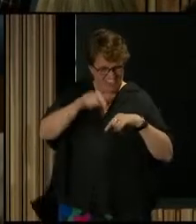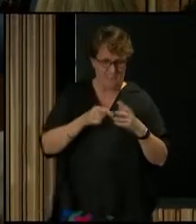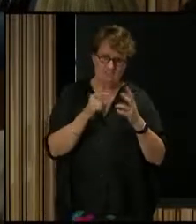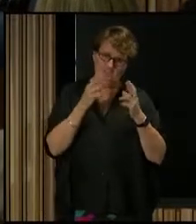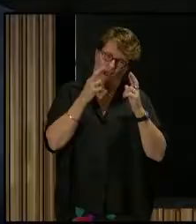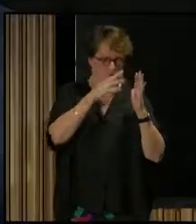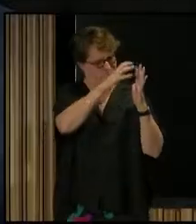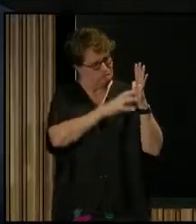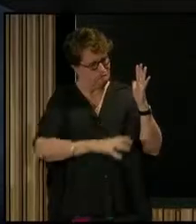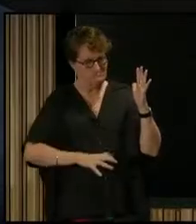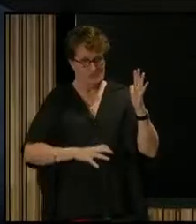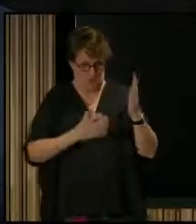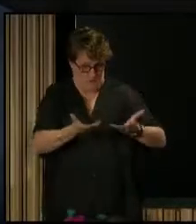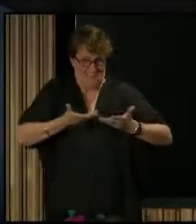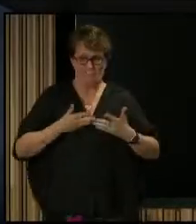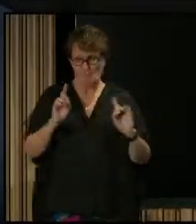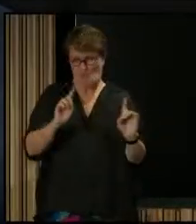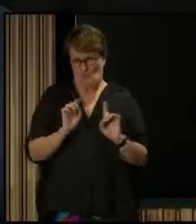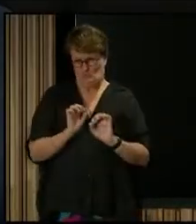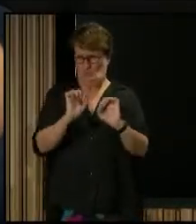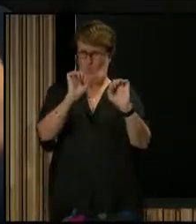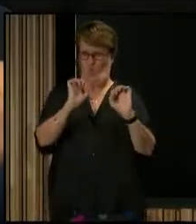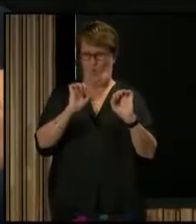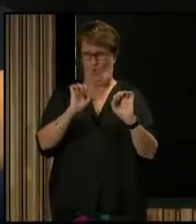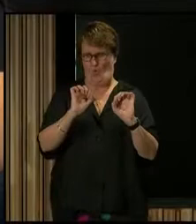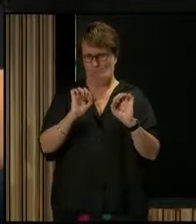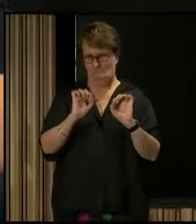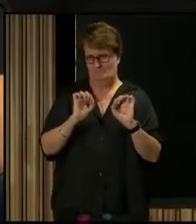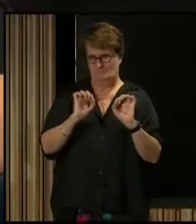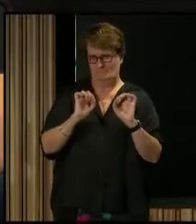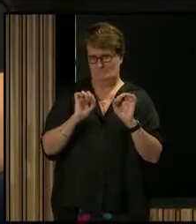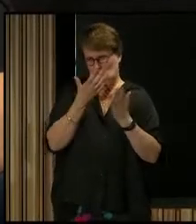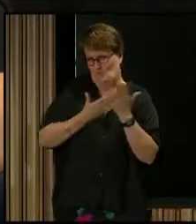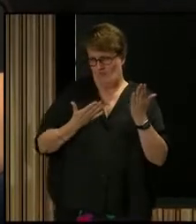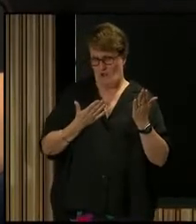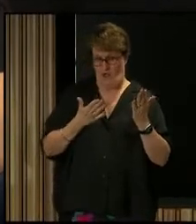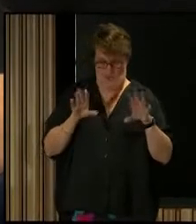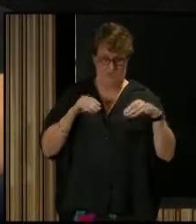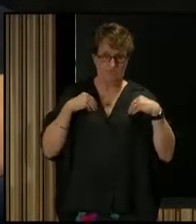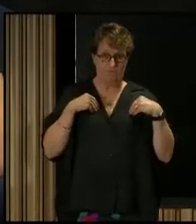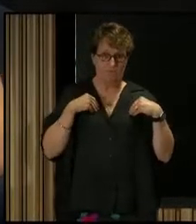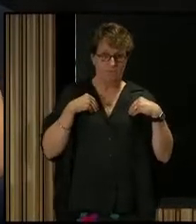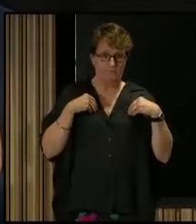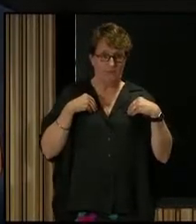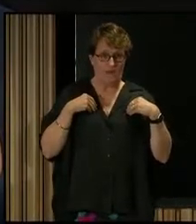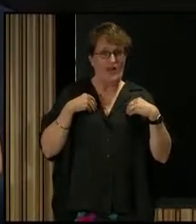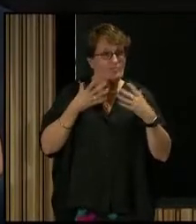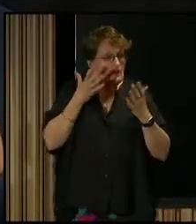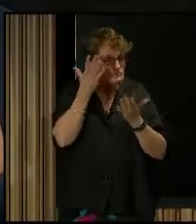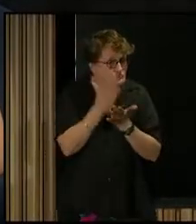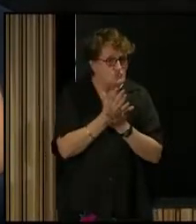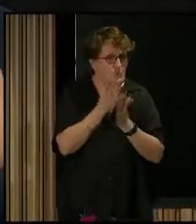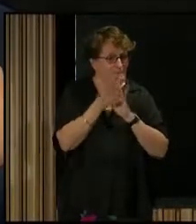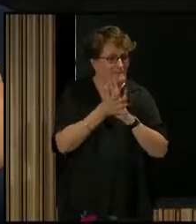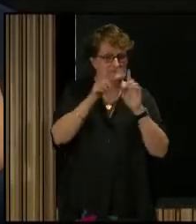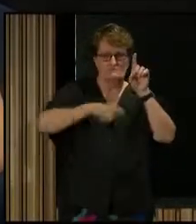but you give me whatever you want. Give me wherever you're at and I'll accept it. And I think that's what diversity is. Yeah.